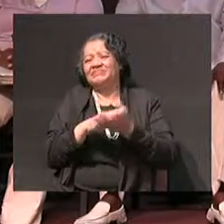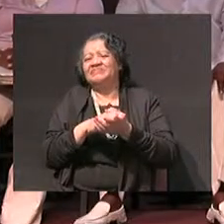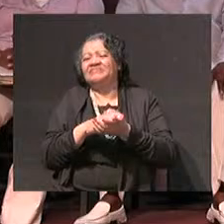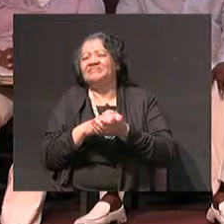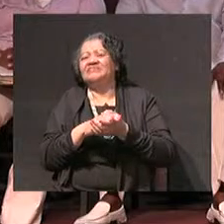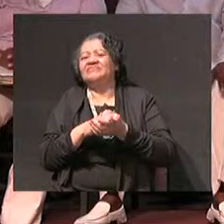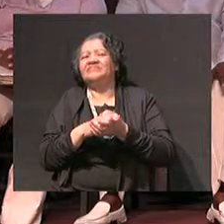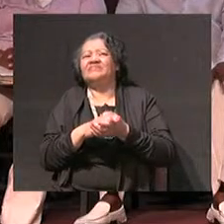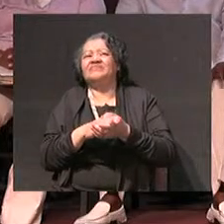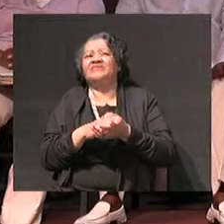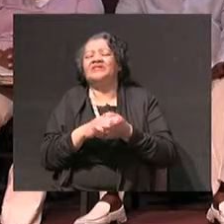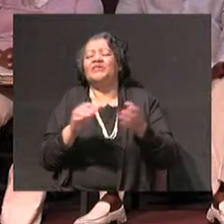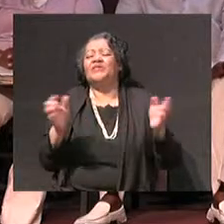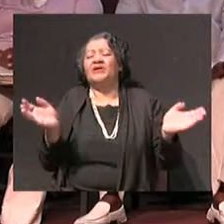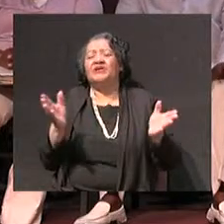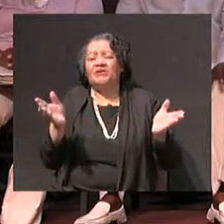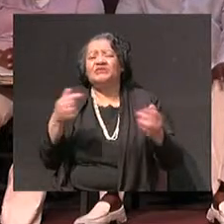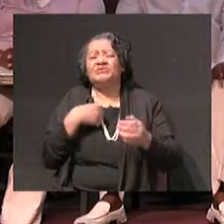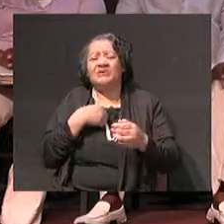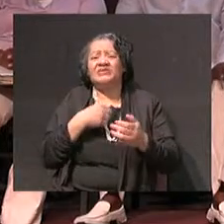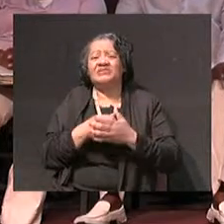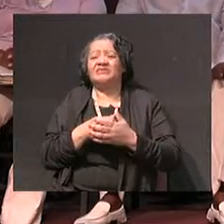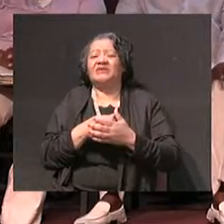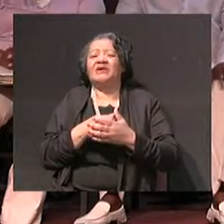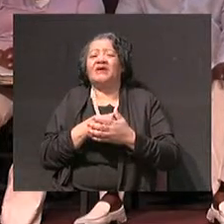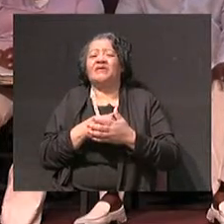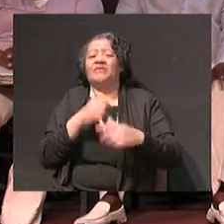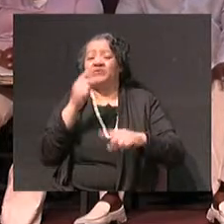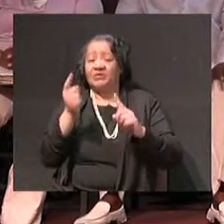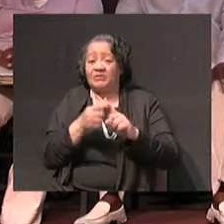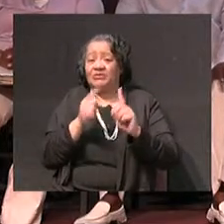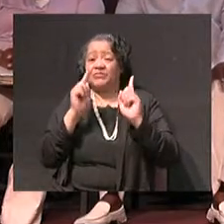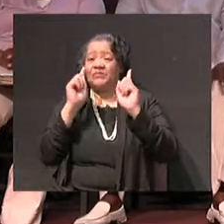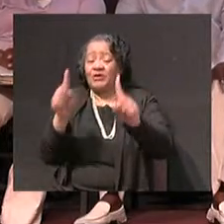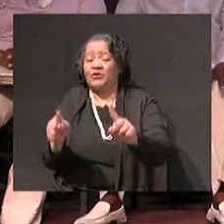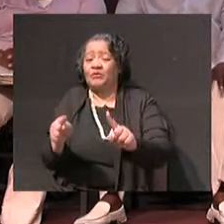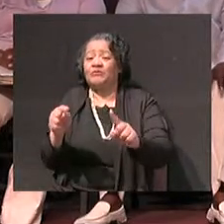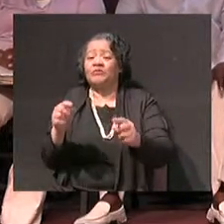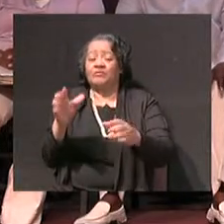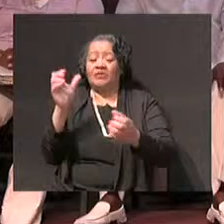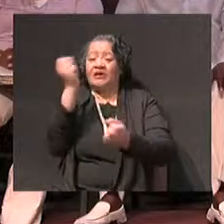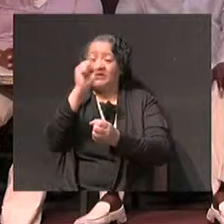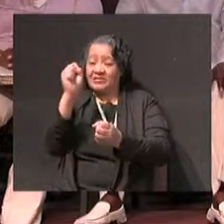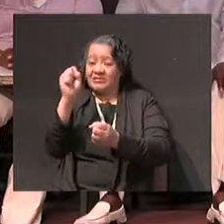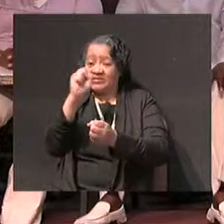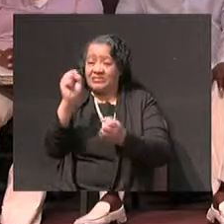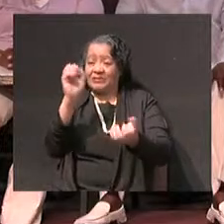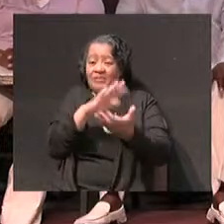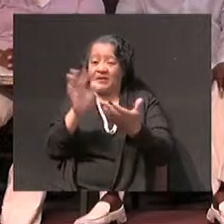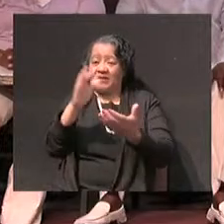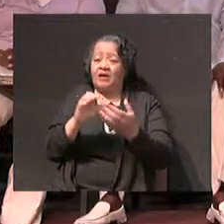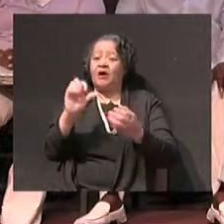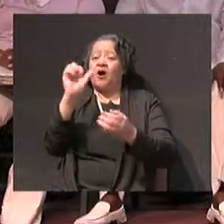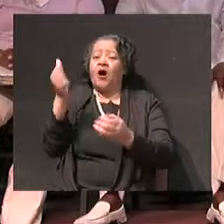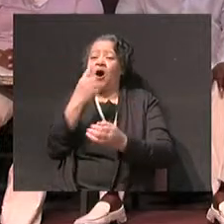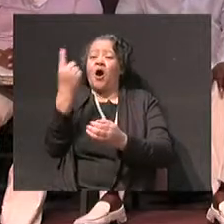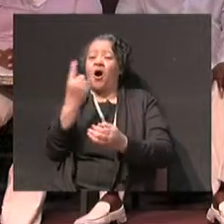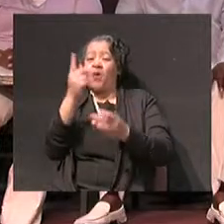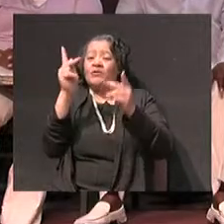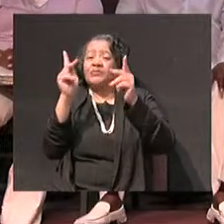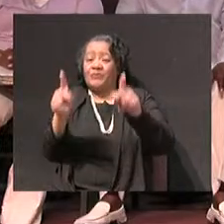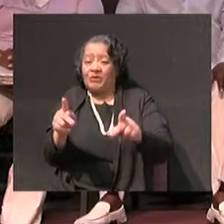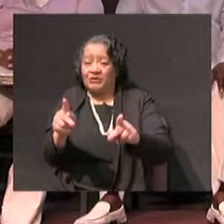One thing that irks me is when I go to Simmons, there's always somebody